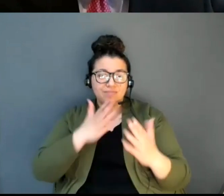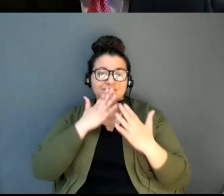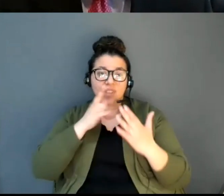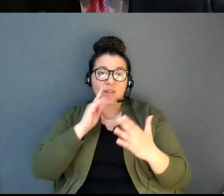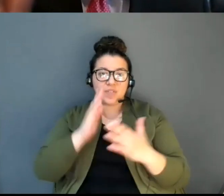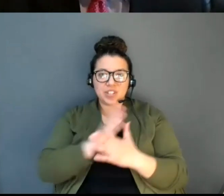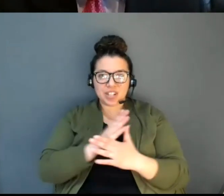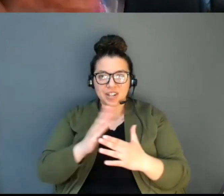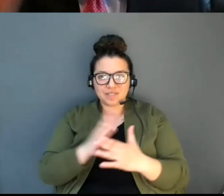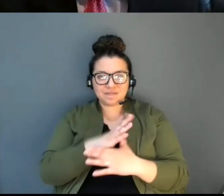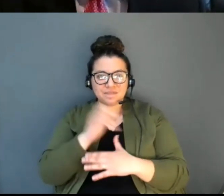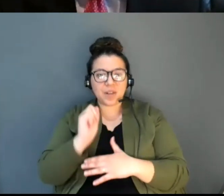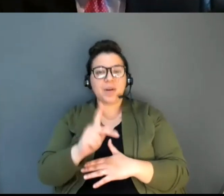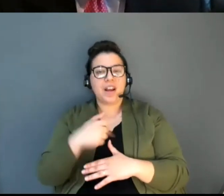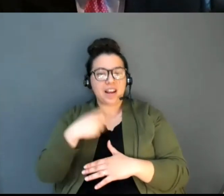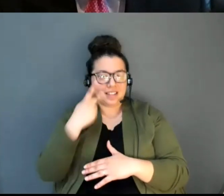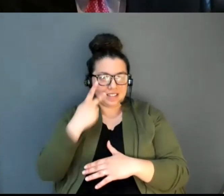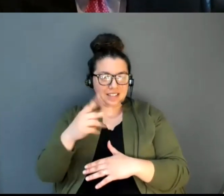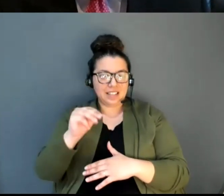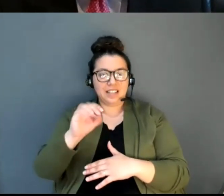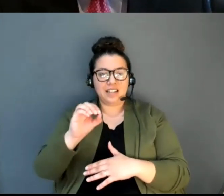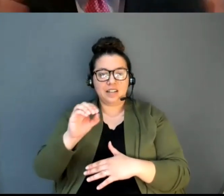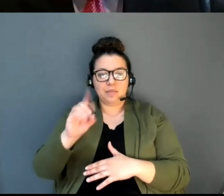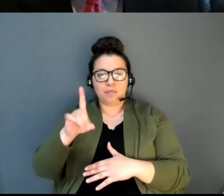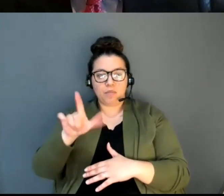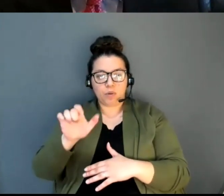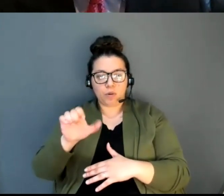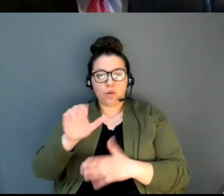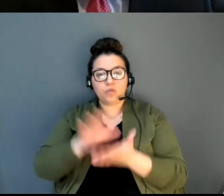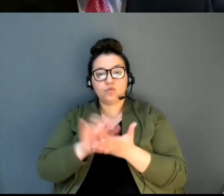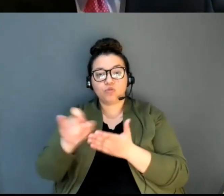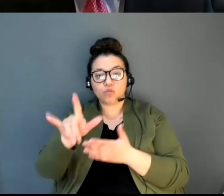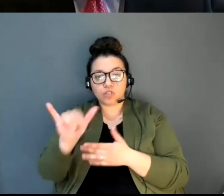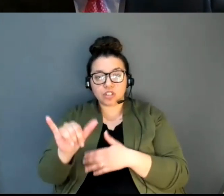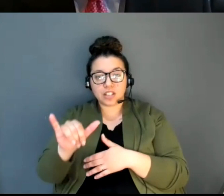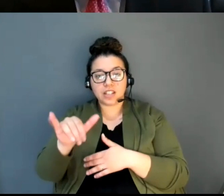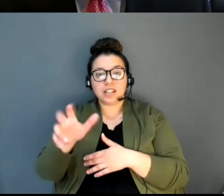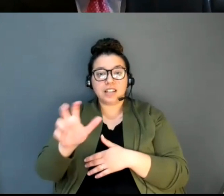that. We have Moodle and Schoology and Canvas. Everybody's on something. Google Classroom.